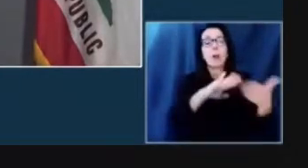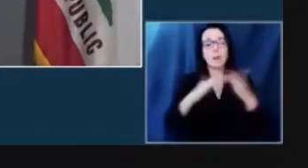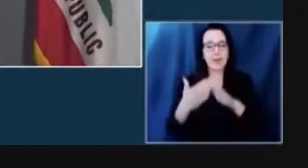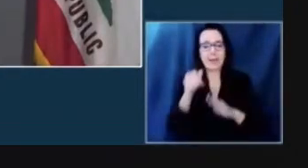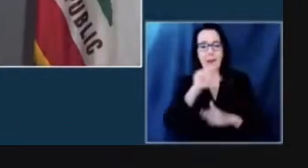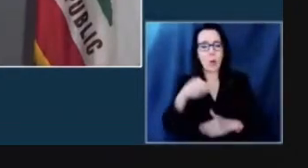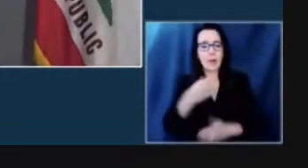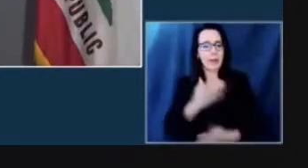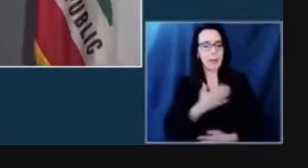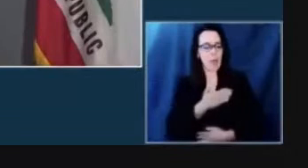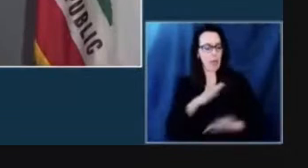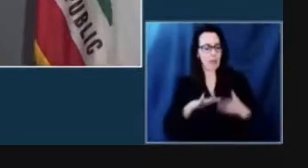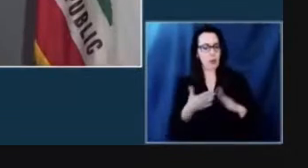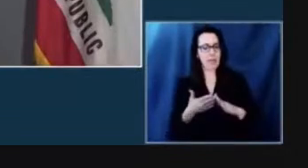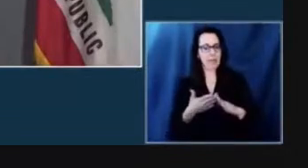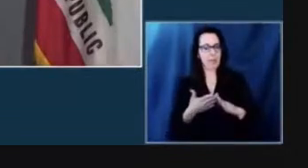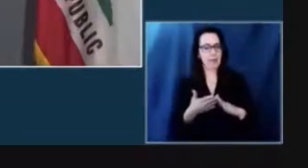behind.